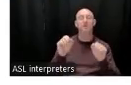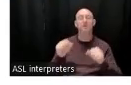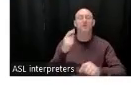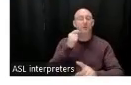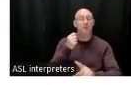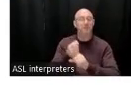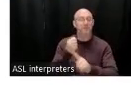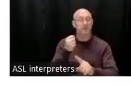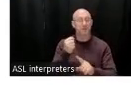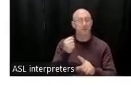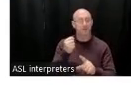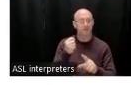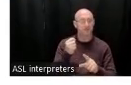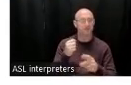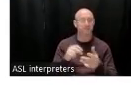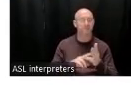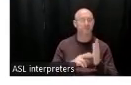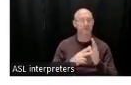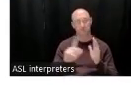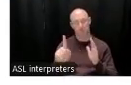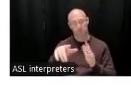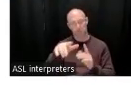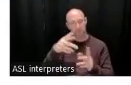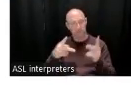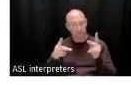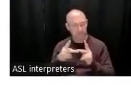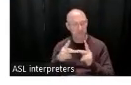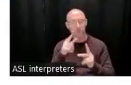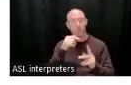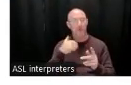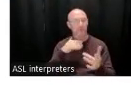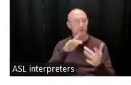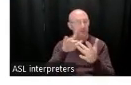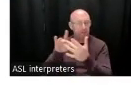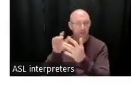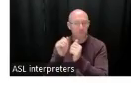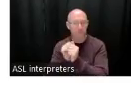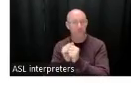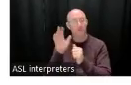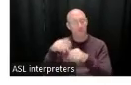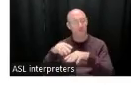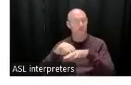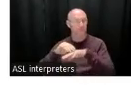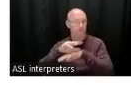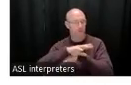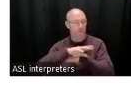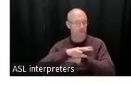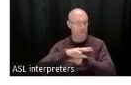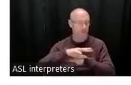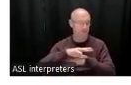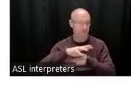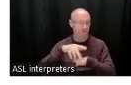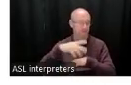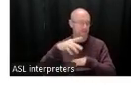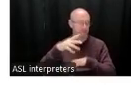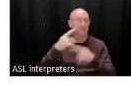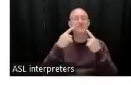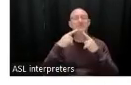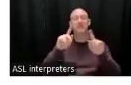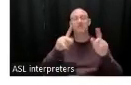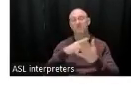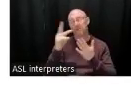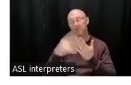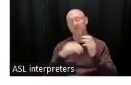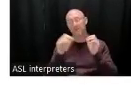impact. Where you're situated and who you have contact with, that affects how a successful project can be